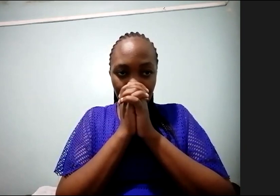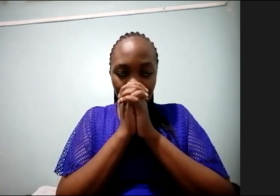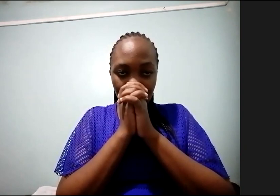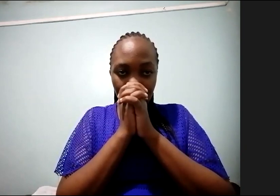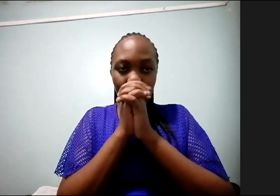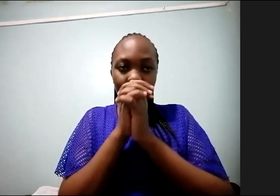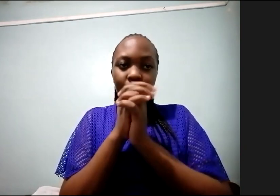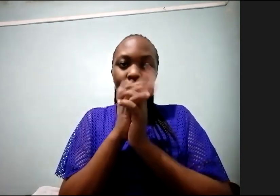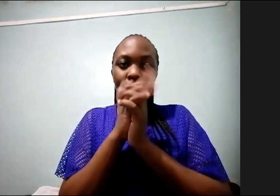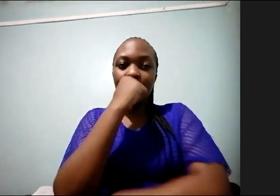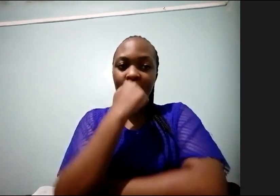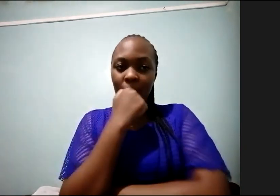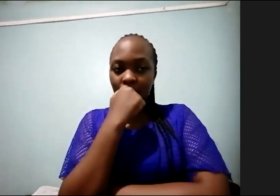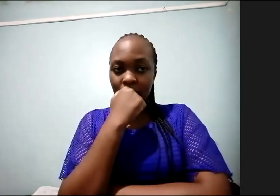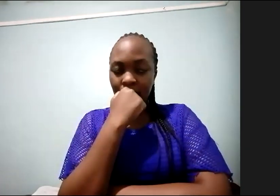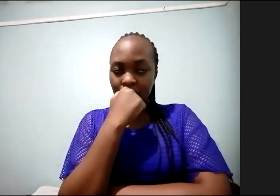It seems